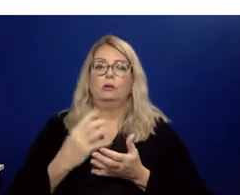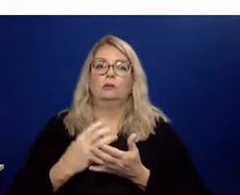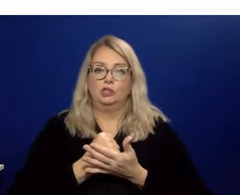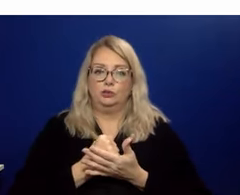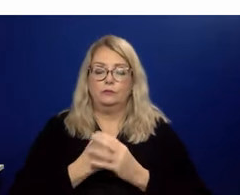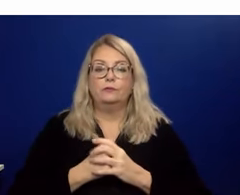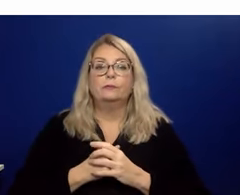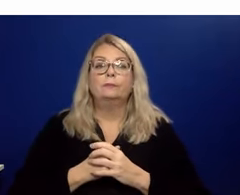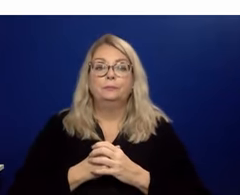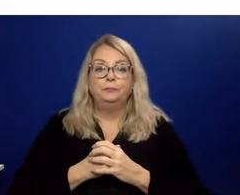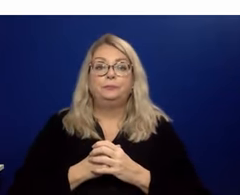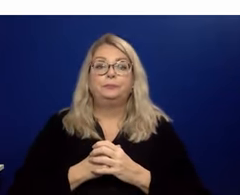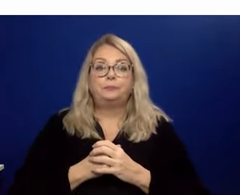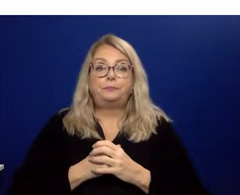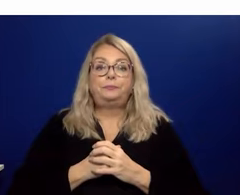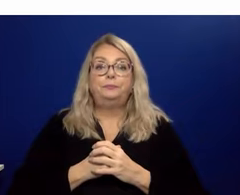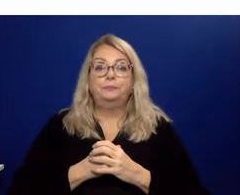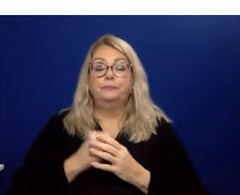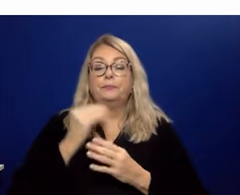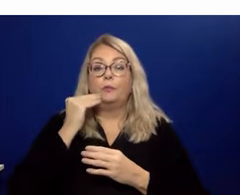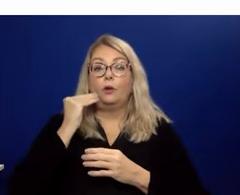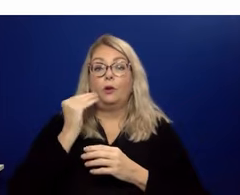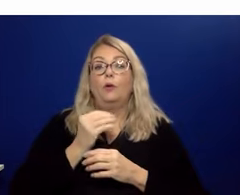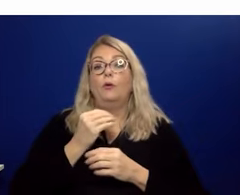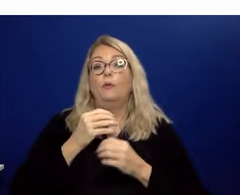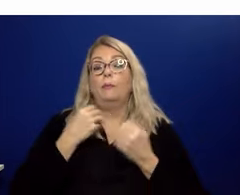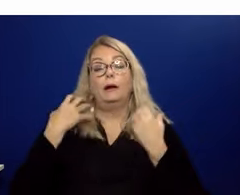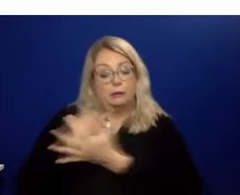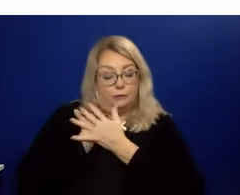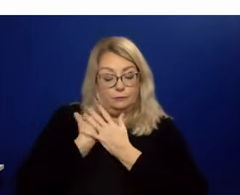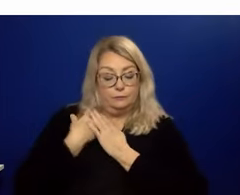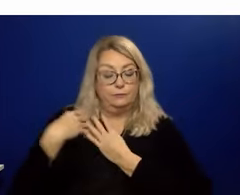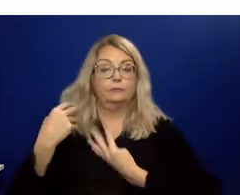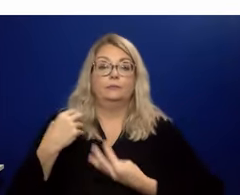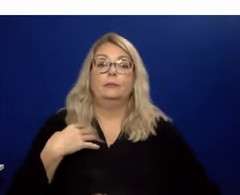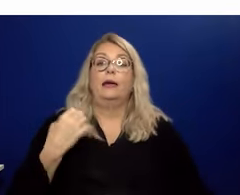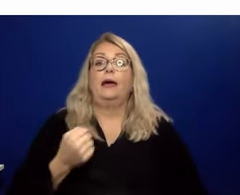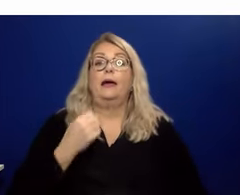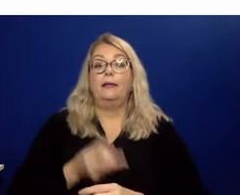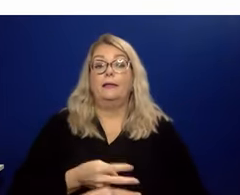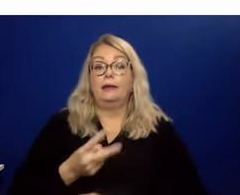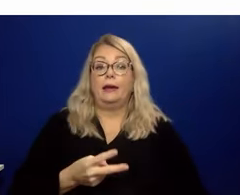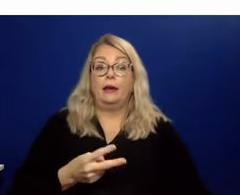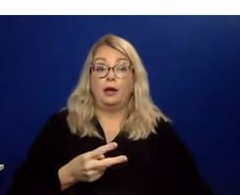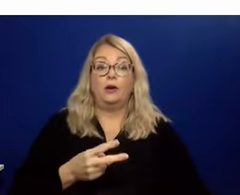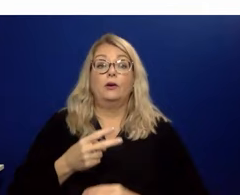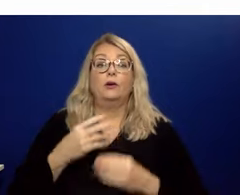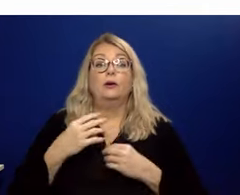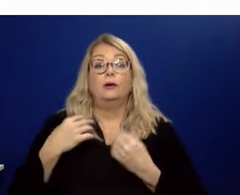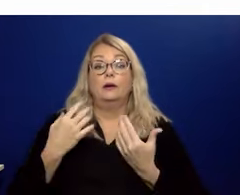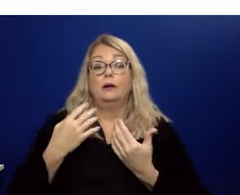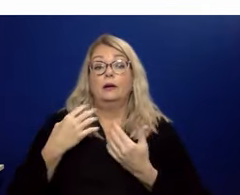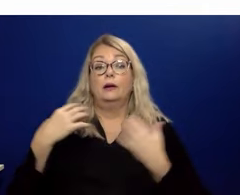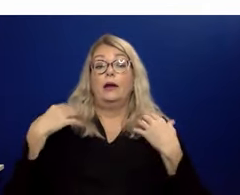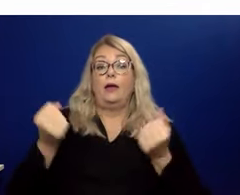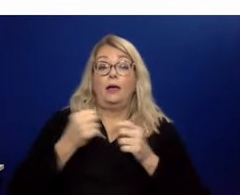So talk a little bit about home health care, various models. As we were mentioning, there is the health care as a benefit of